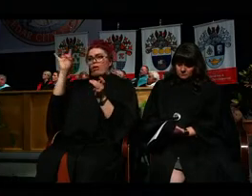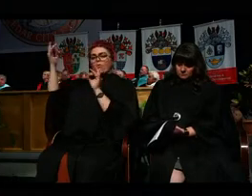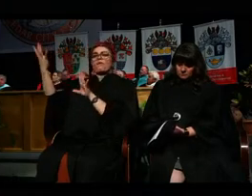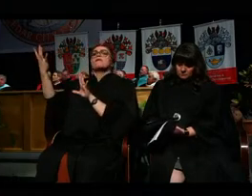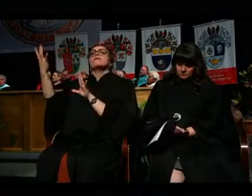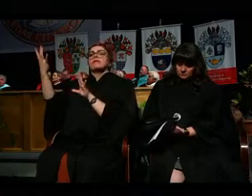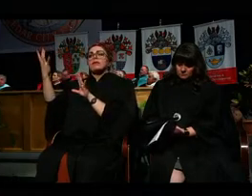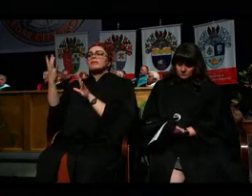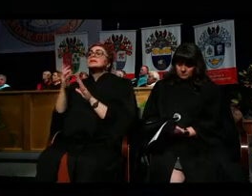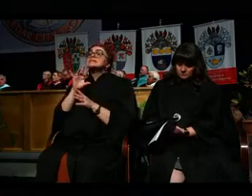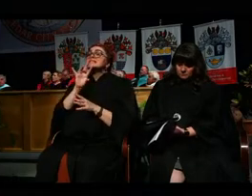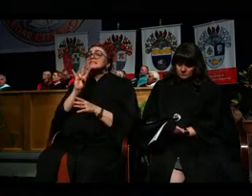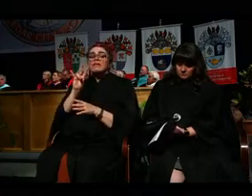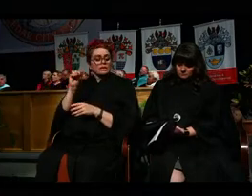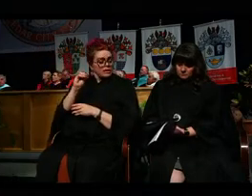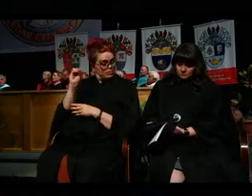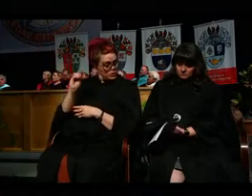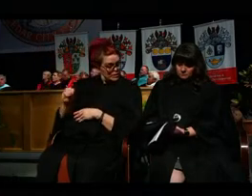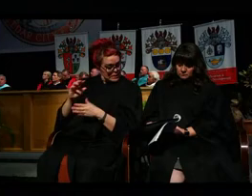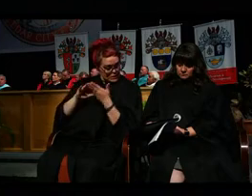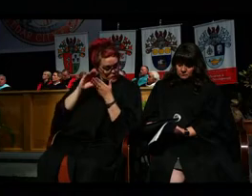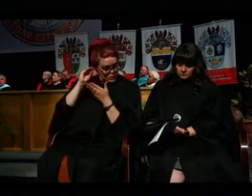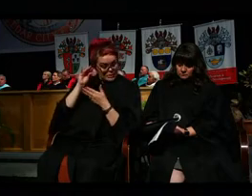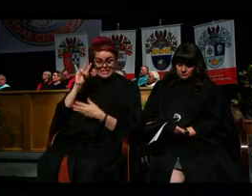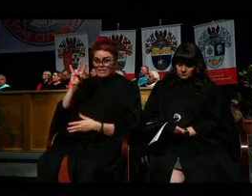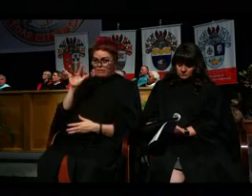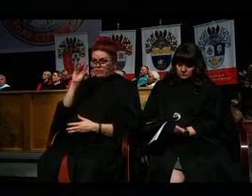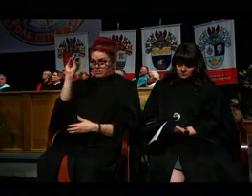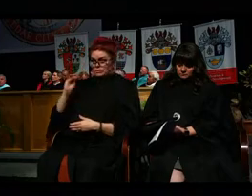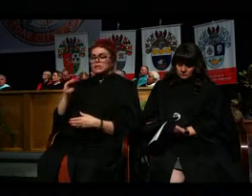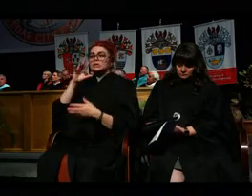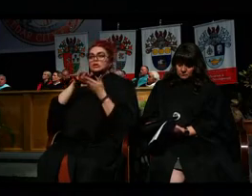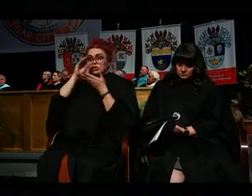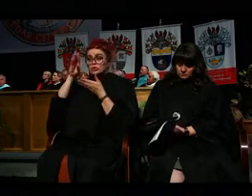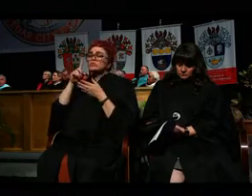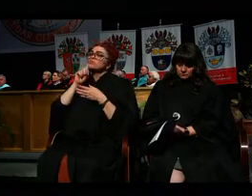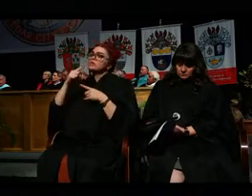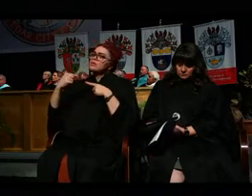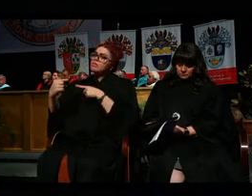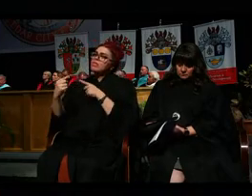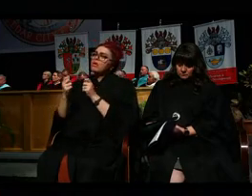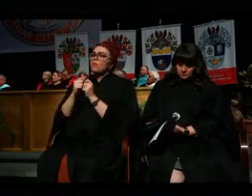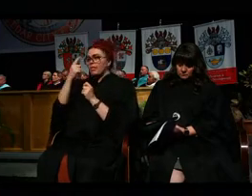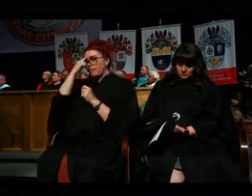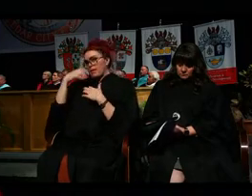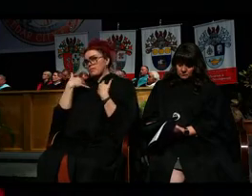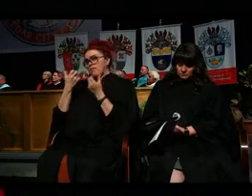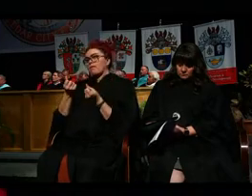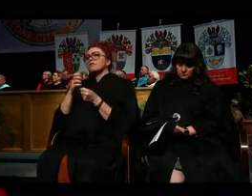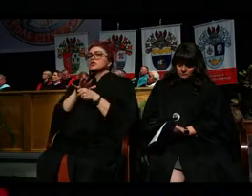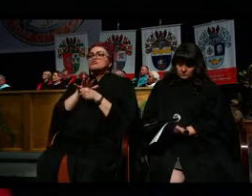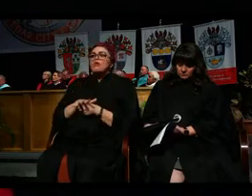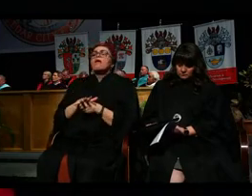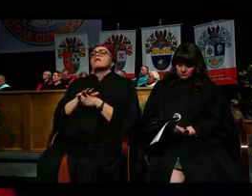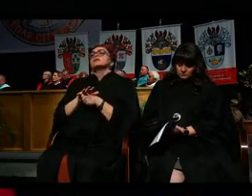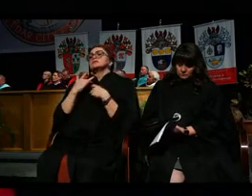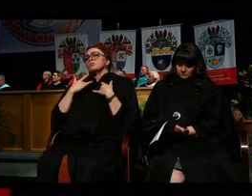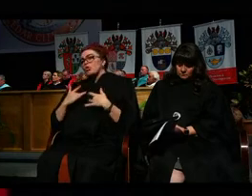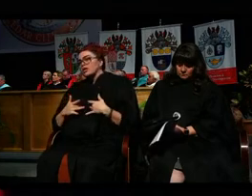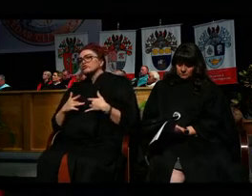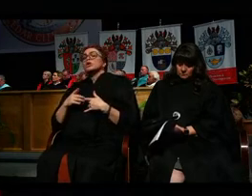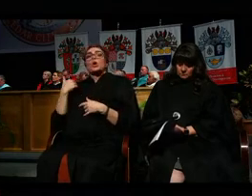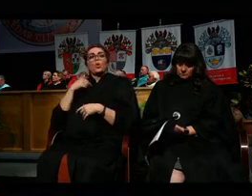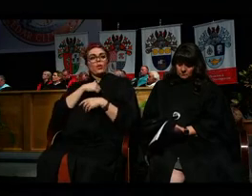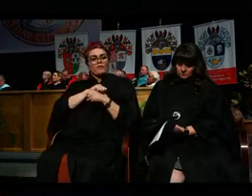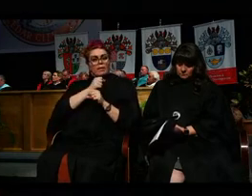health crisis, and anxiety and depression are at an all-time high among college students. We've convened a mental health task force,